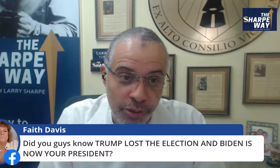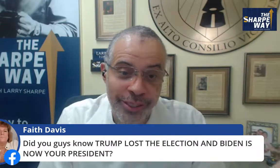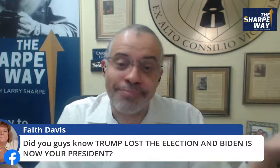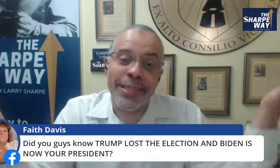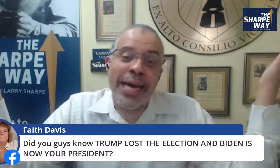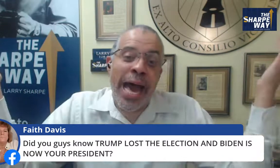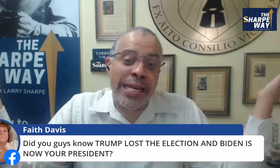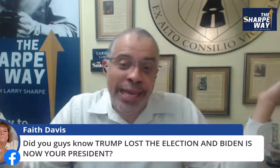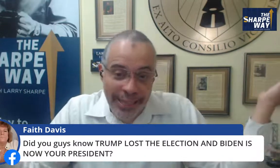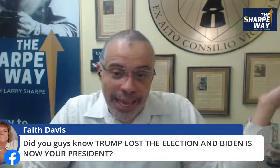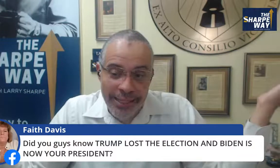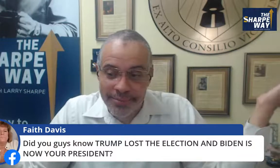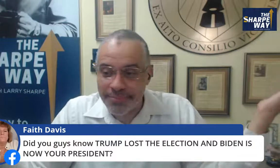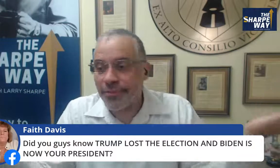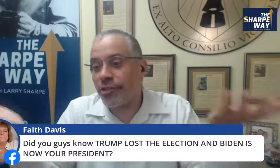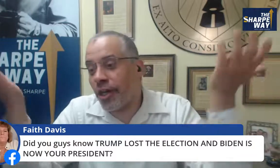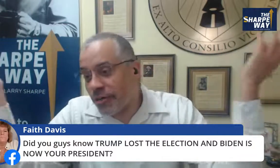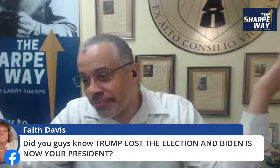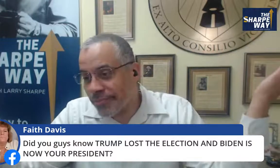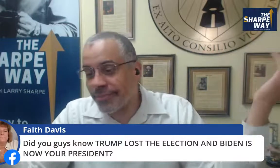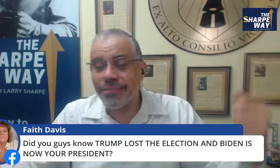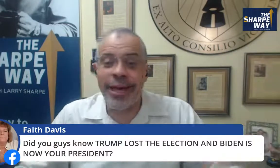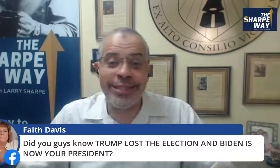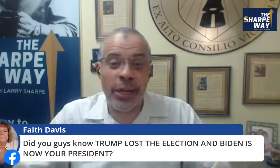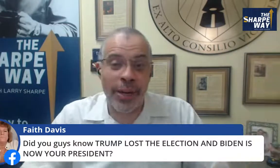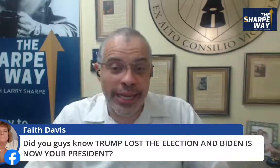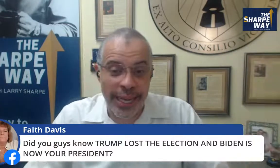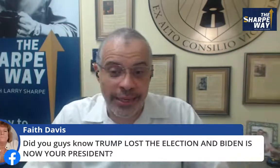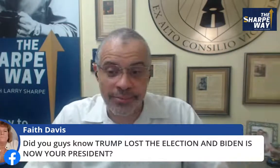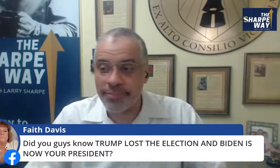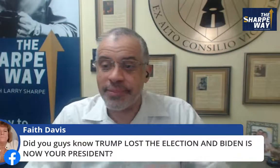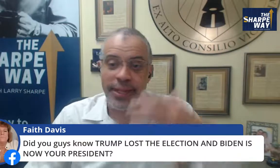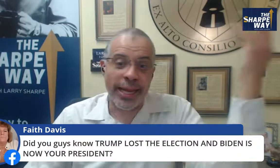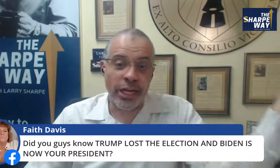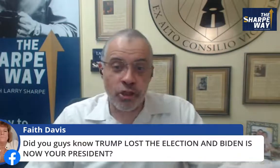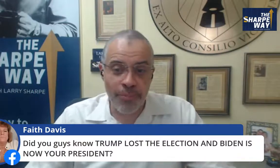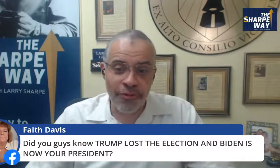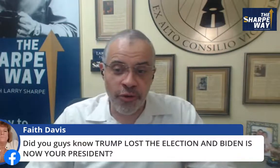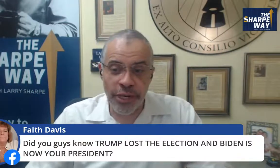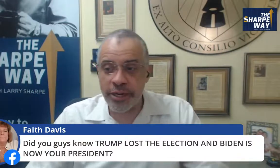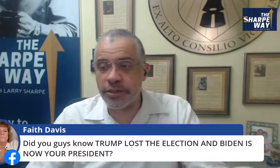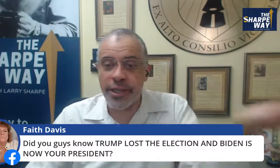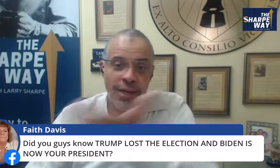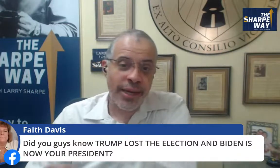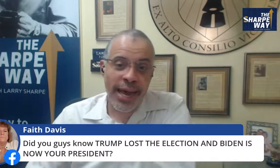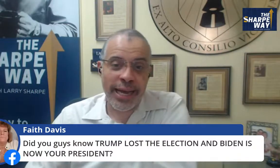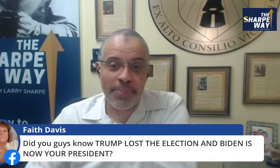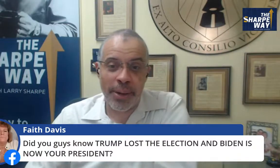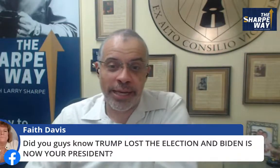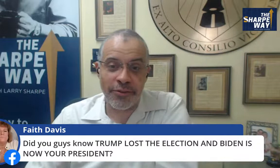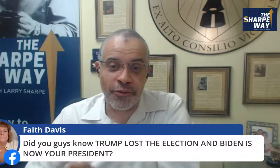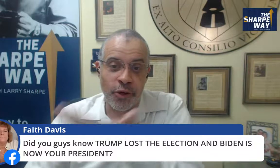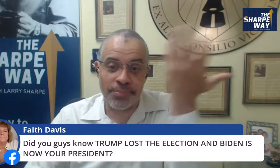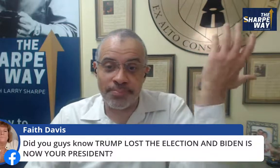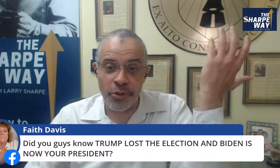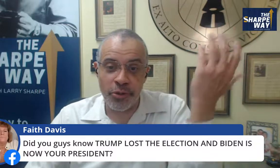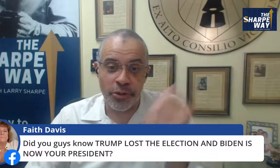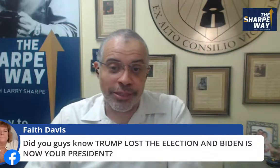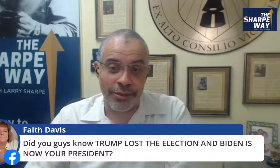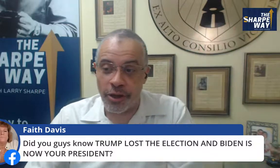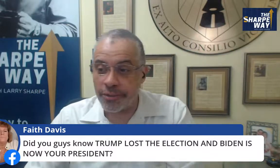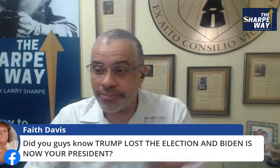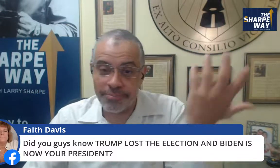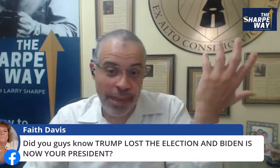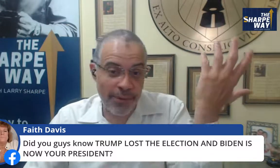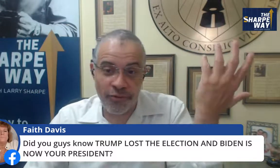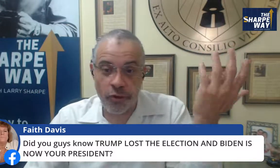perfect world. I didn't get that. So I take what I can get. I got Trump for 4 years. I got Biden for who knows